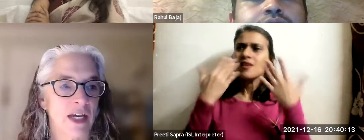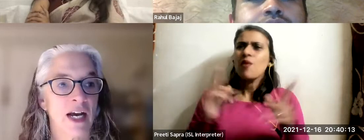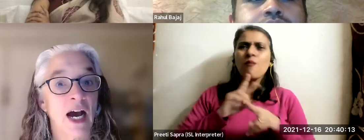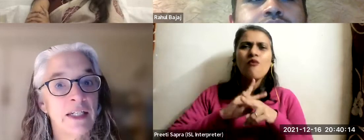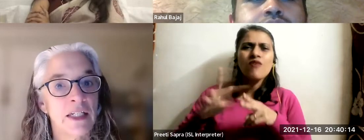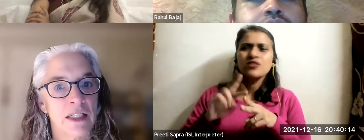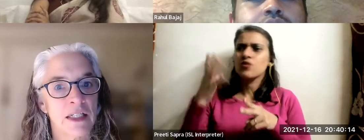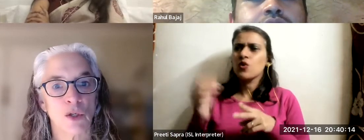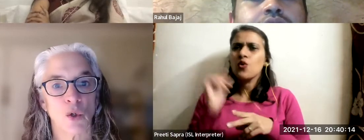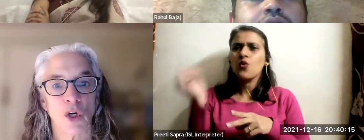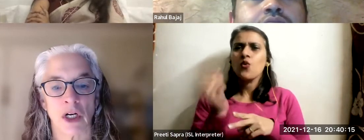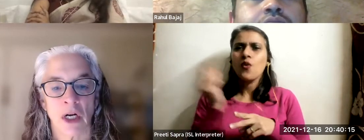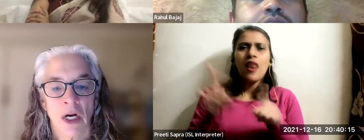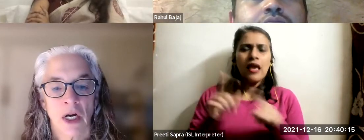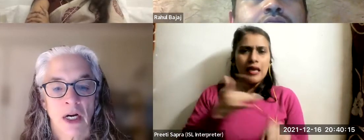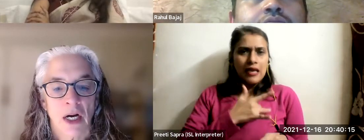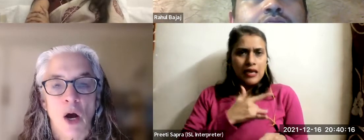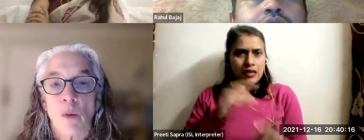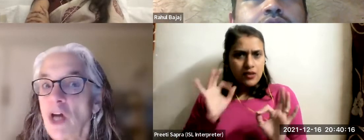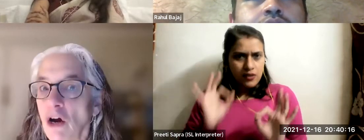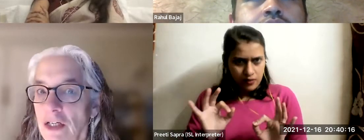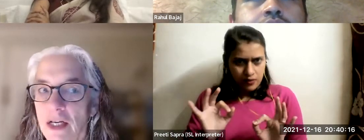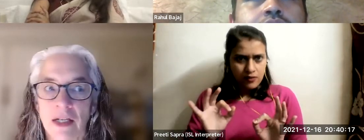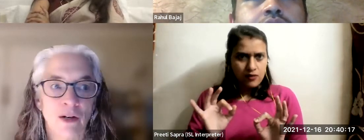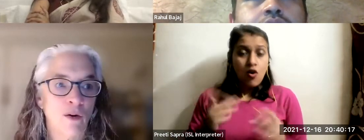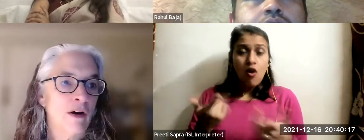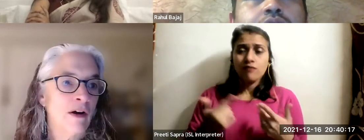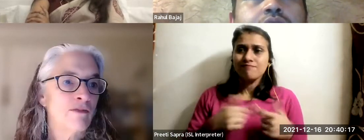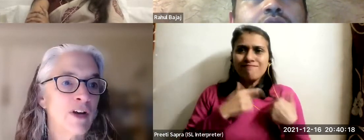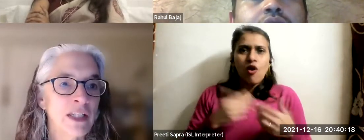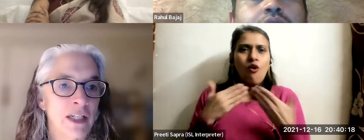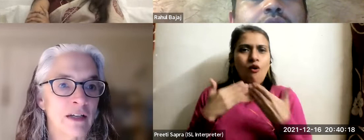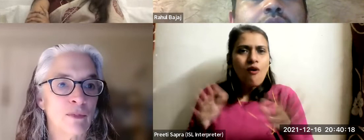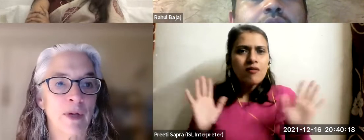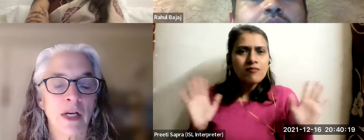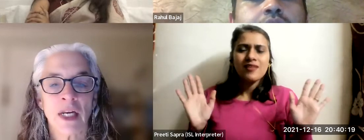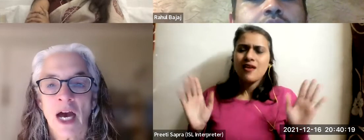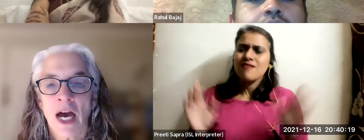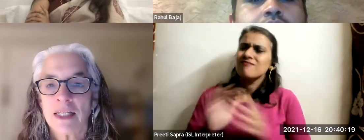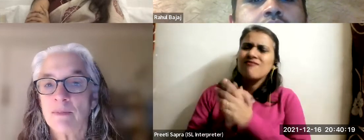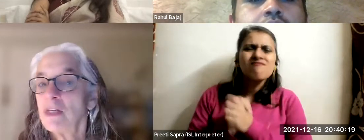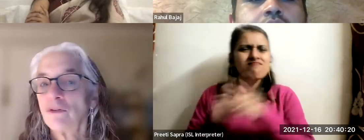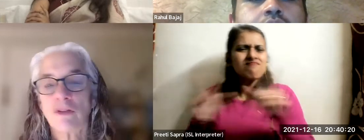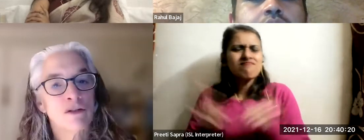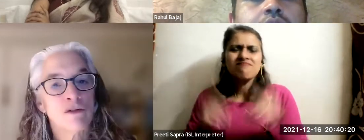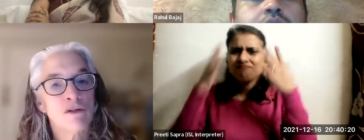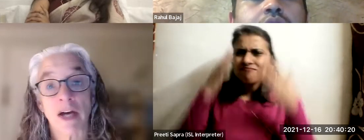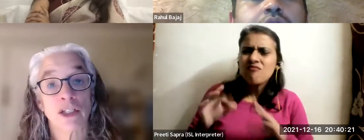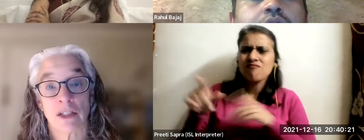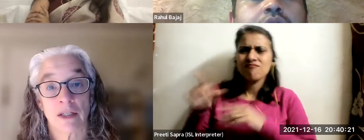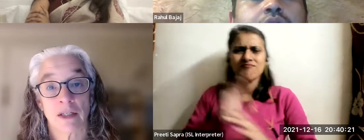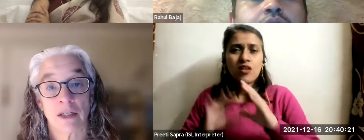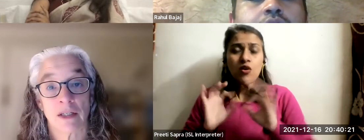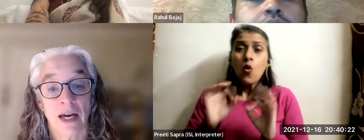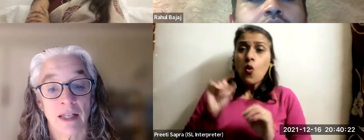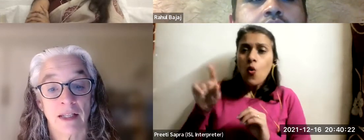use, like kindness or open-hearted or friendliness. But to me, those things are all